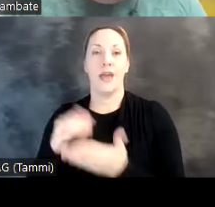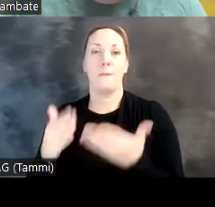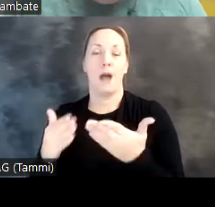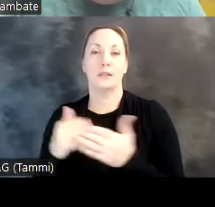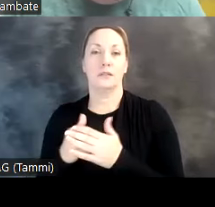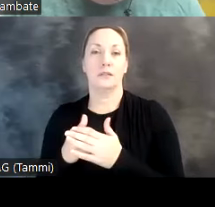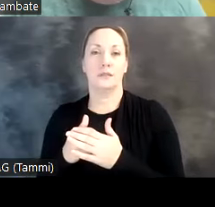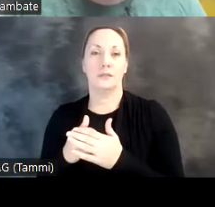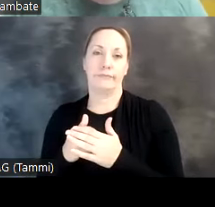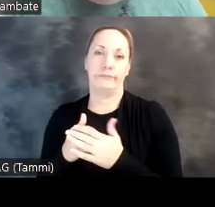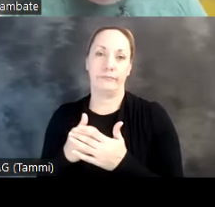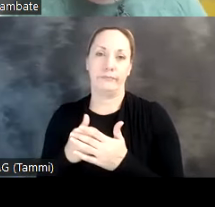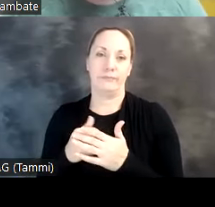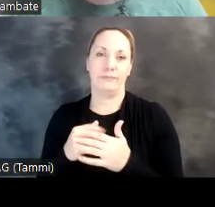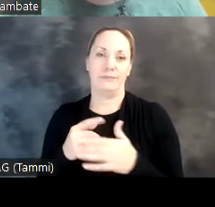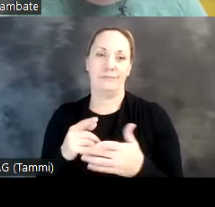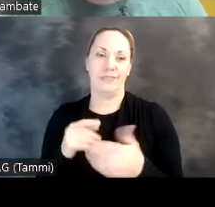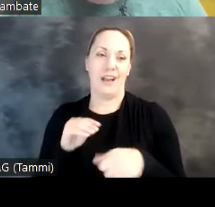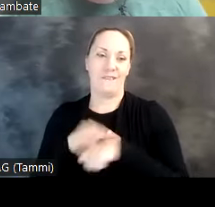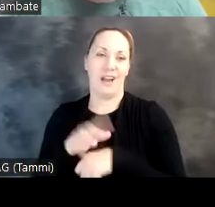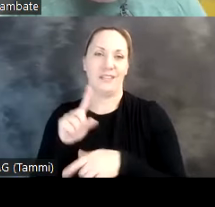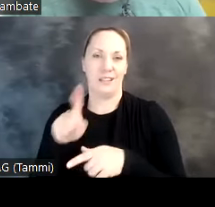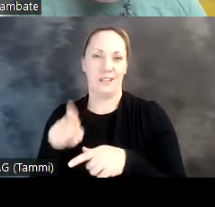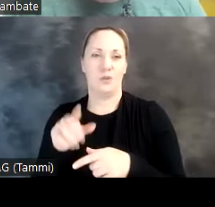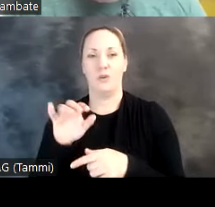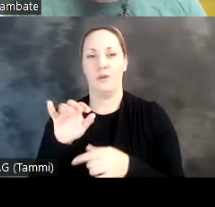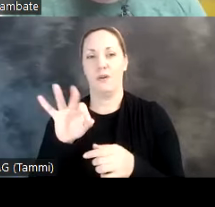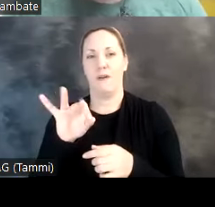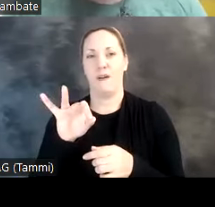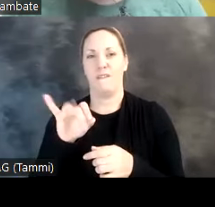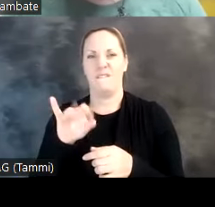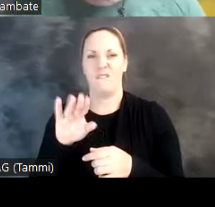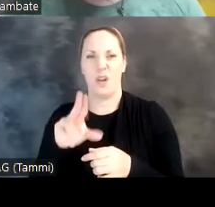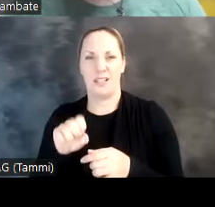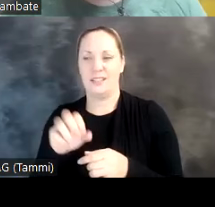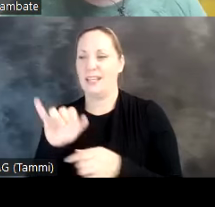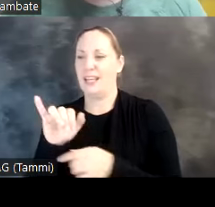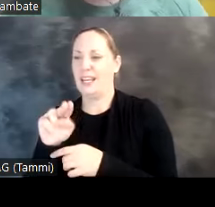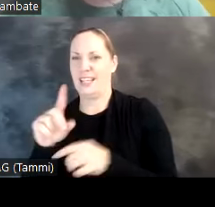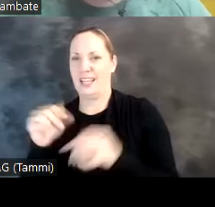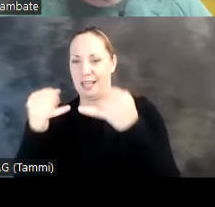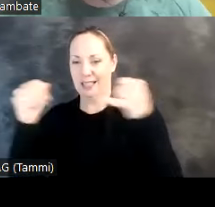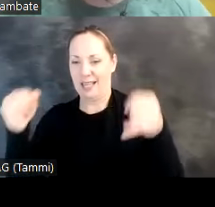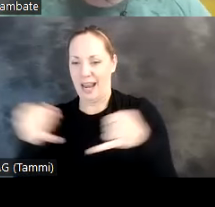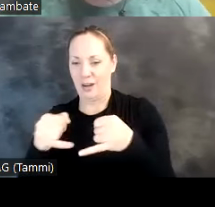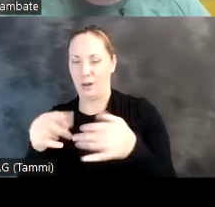custom focus indicator that has been provided, which makes the focus indicator disappears altogether